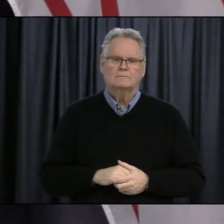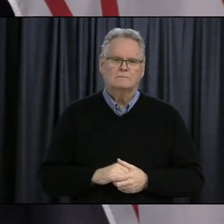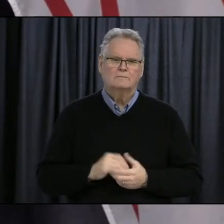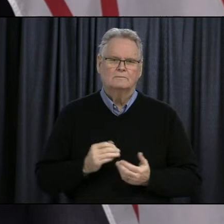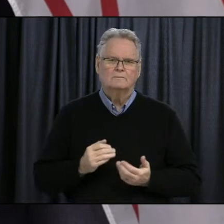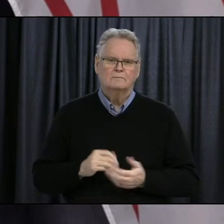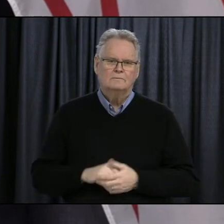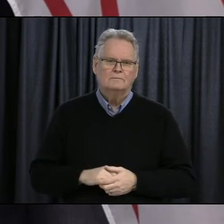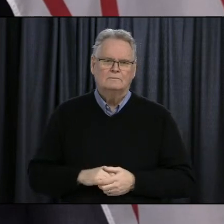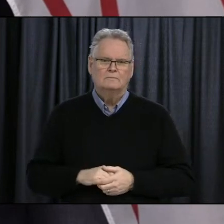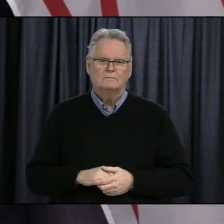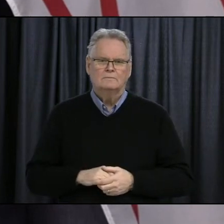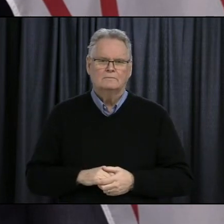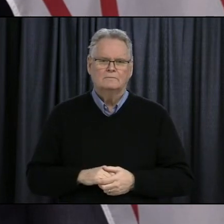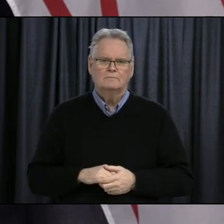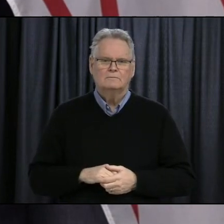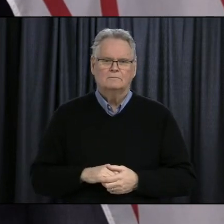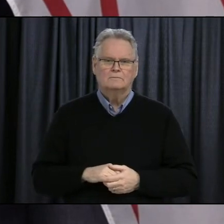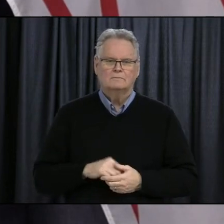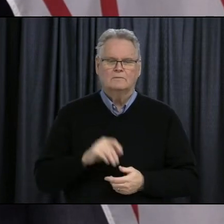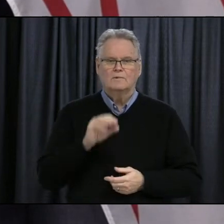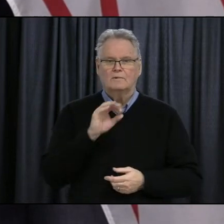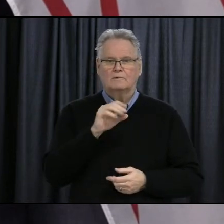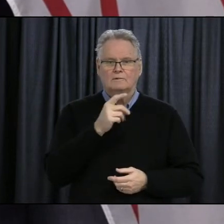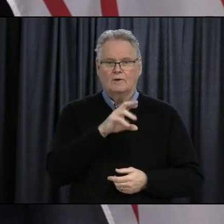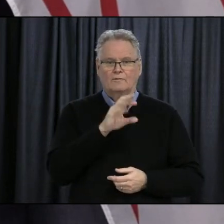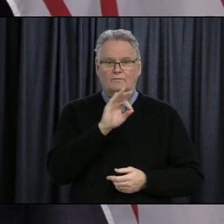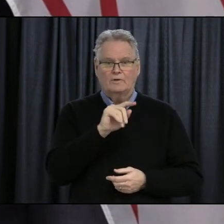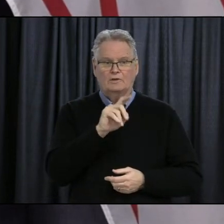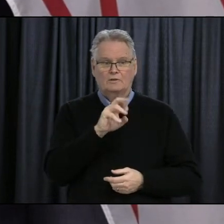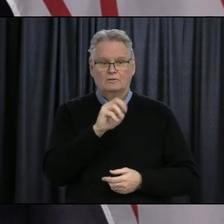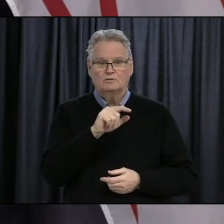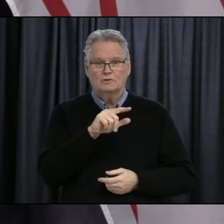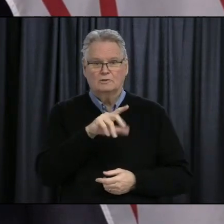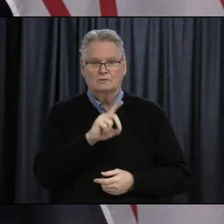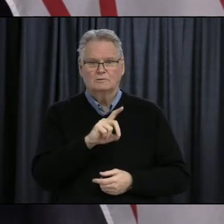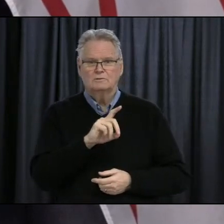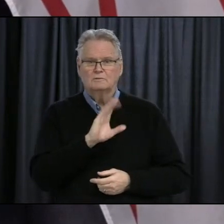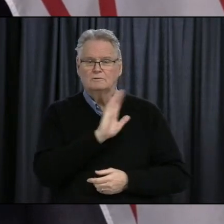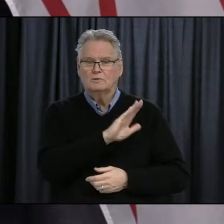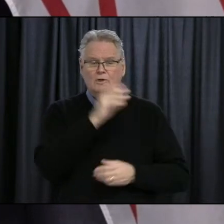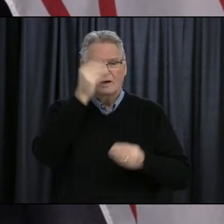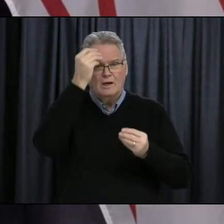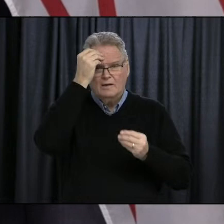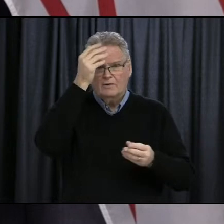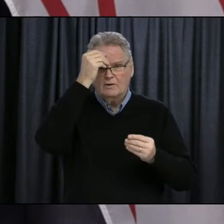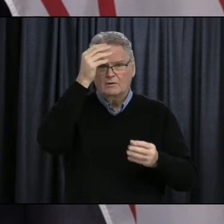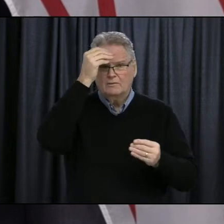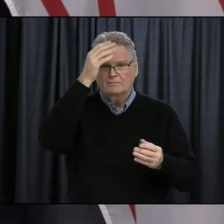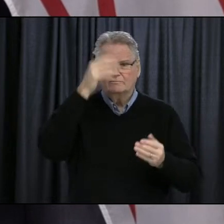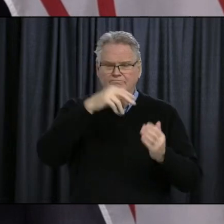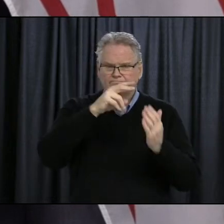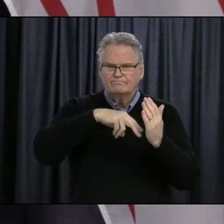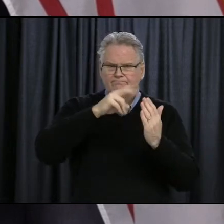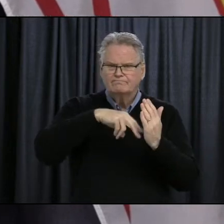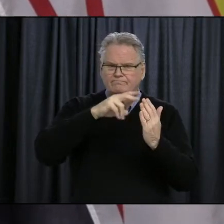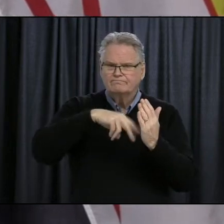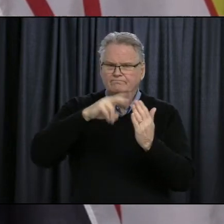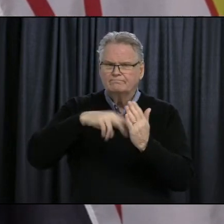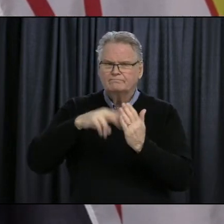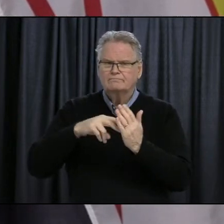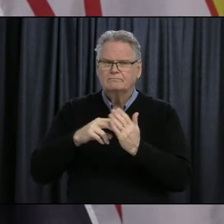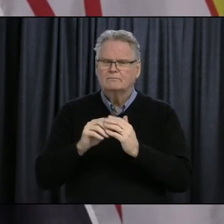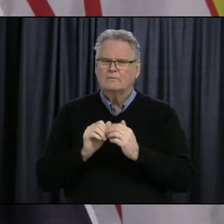Pfizer has given us is instructions for how to transport this vaccine without having to transport it in the ultra-low